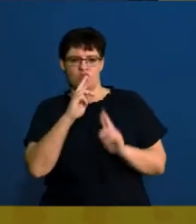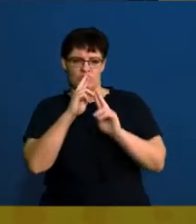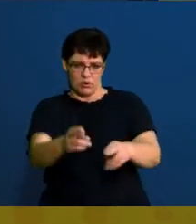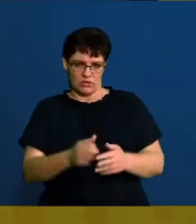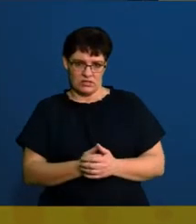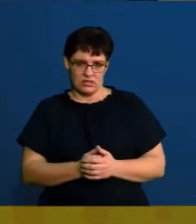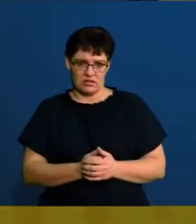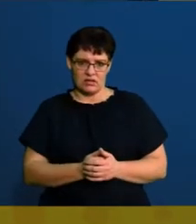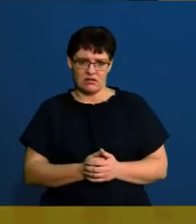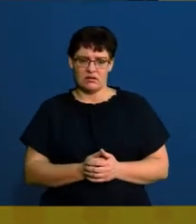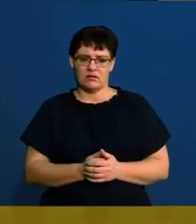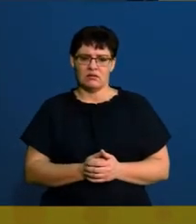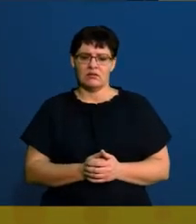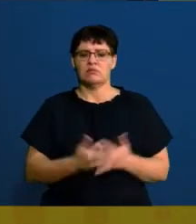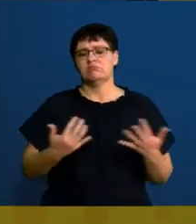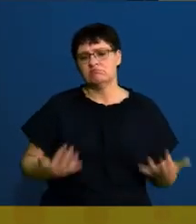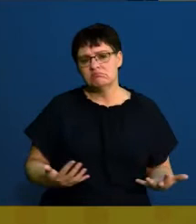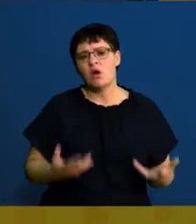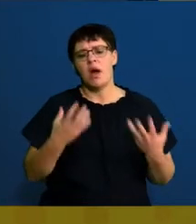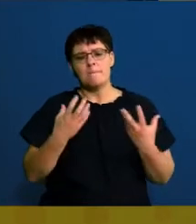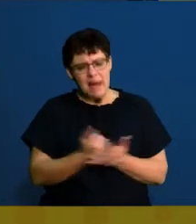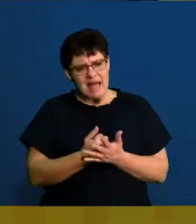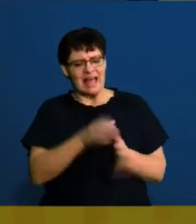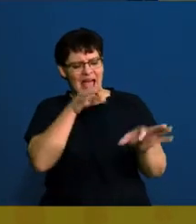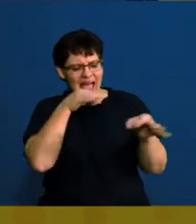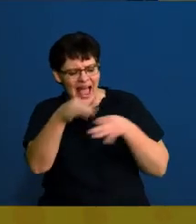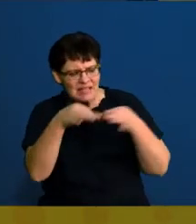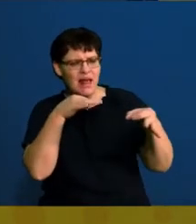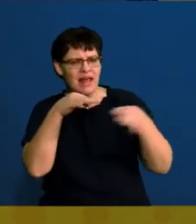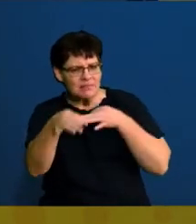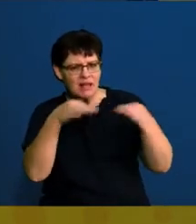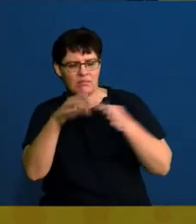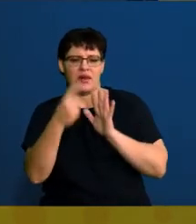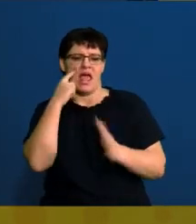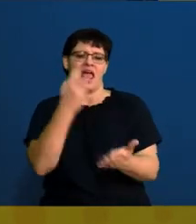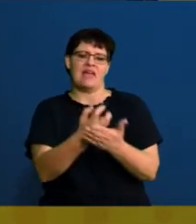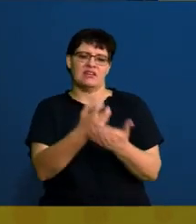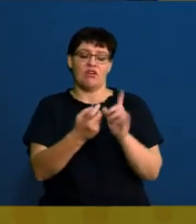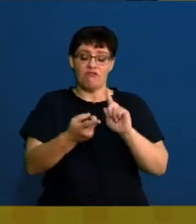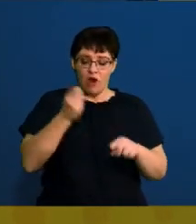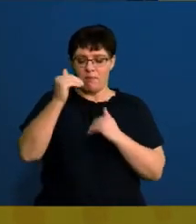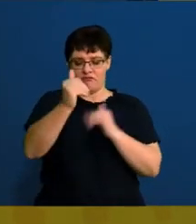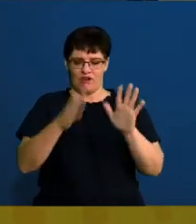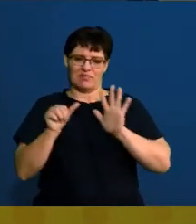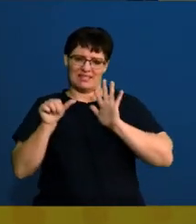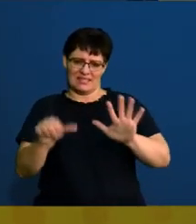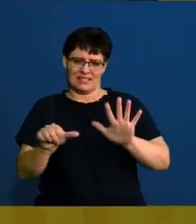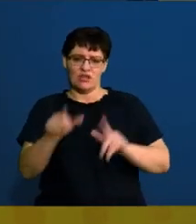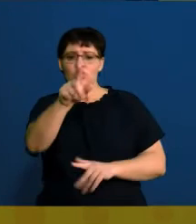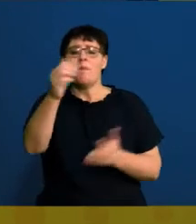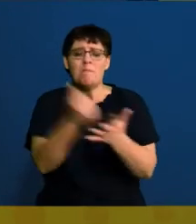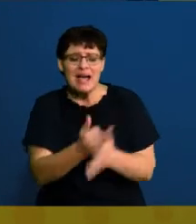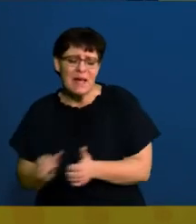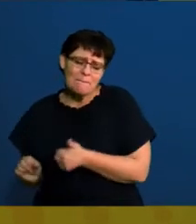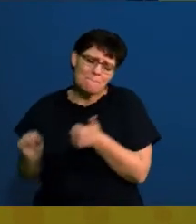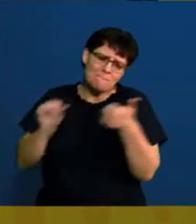regard. And obviously, you obviously have to substantiate it with evidence from frame 6. So it means you have to go back